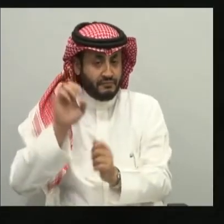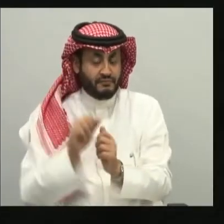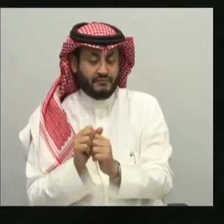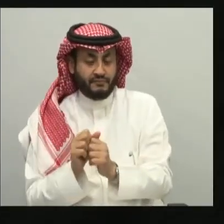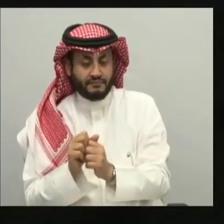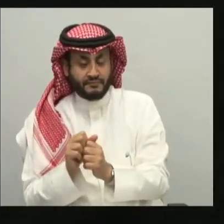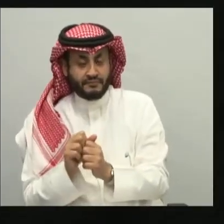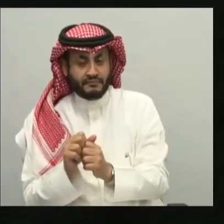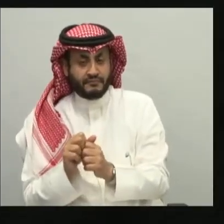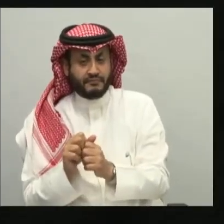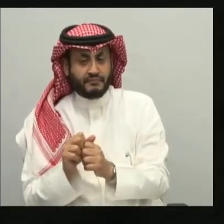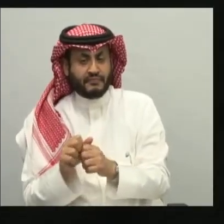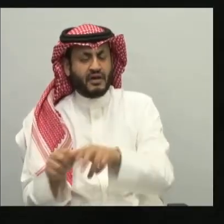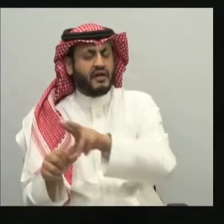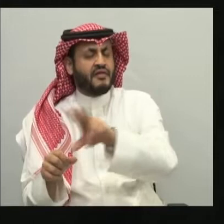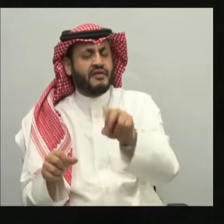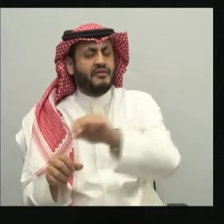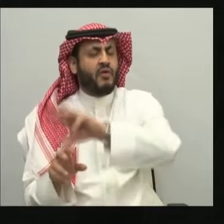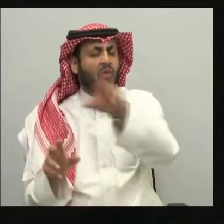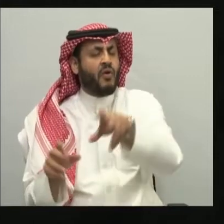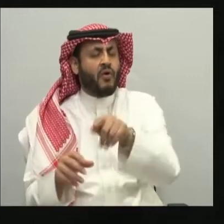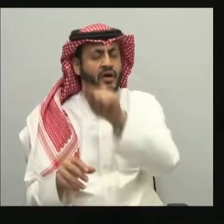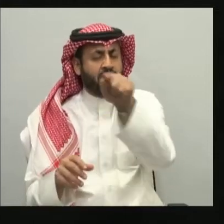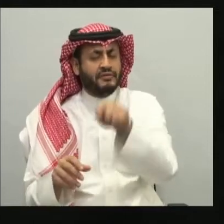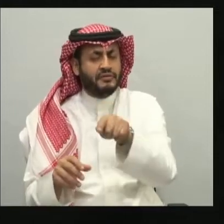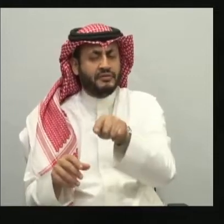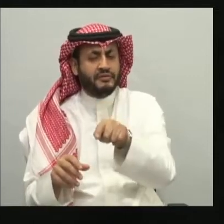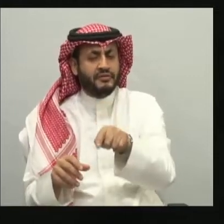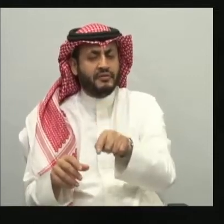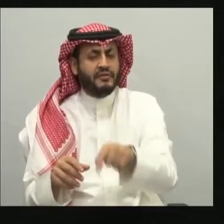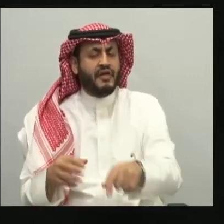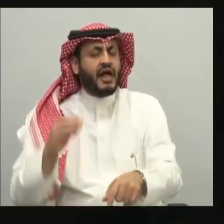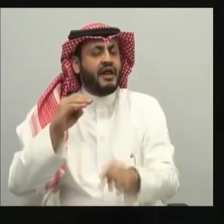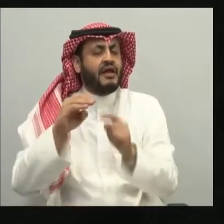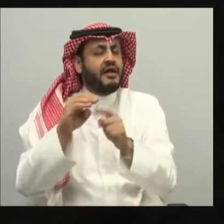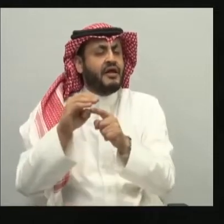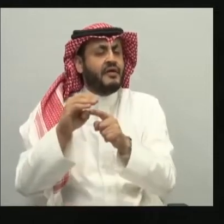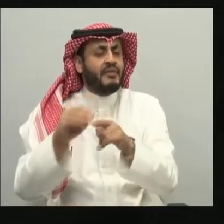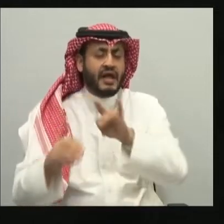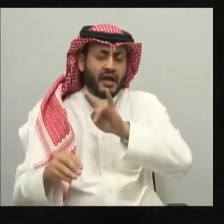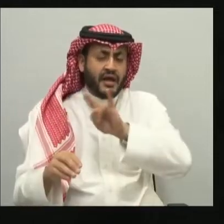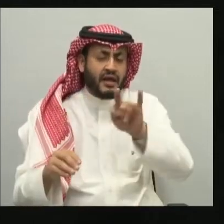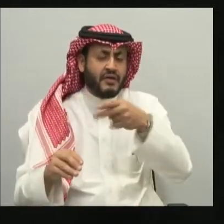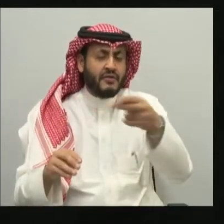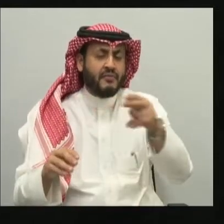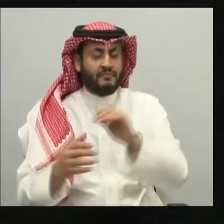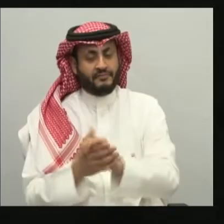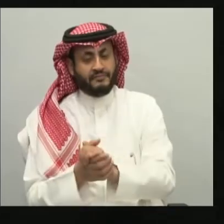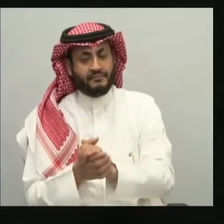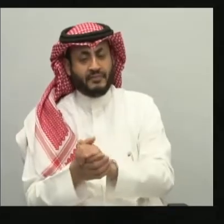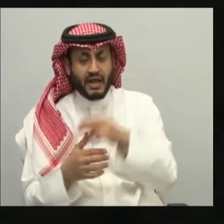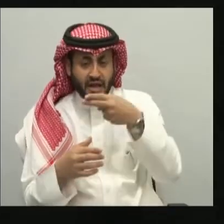And as with all the short questions, always the answer starts either with yes or no.